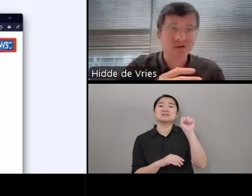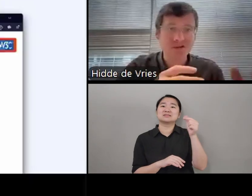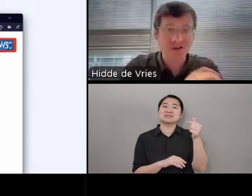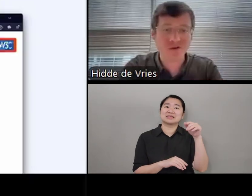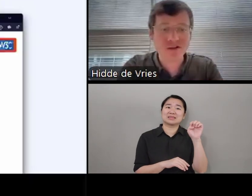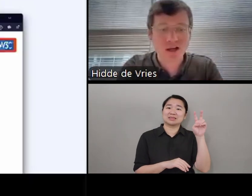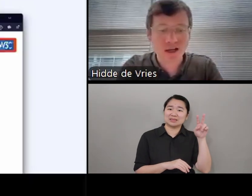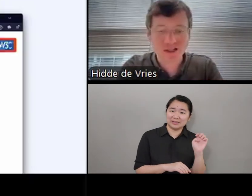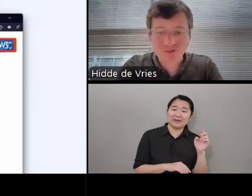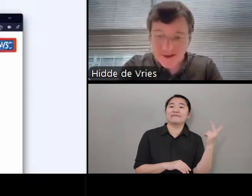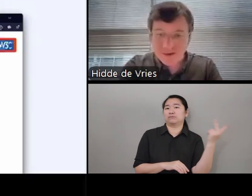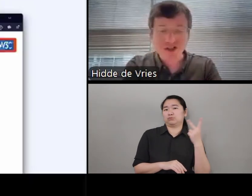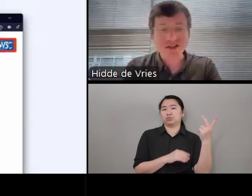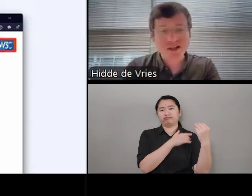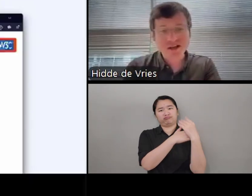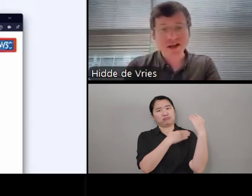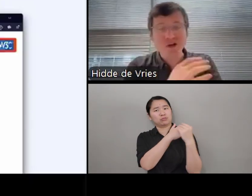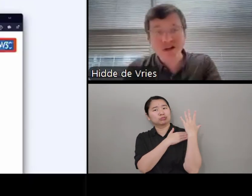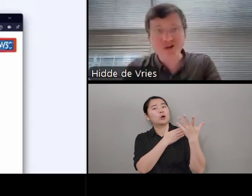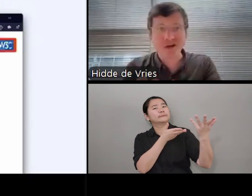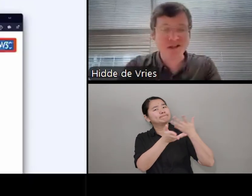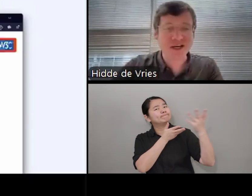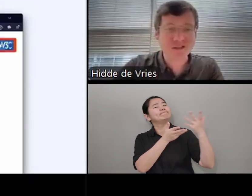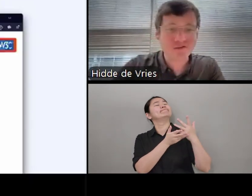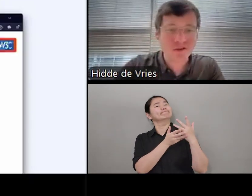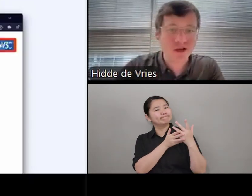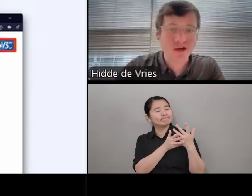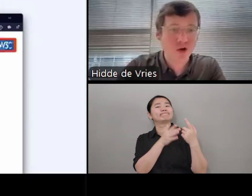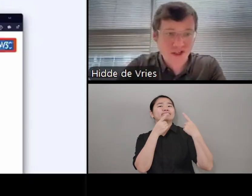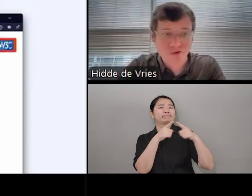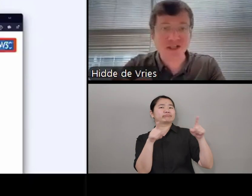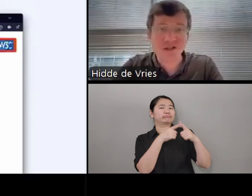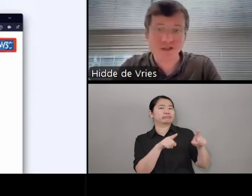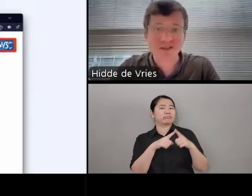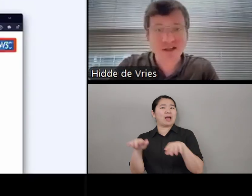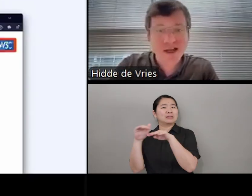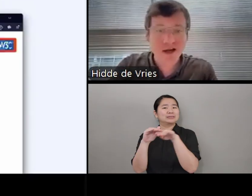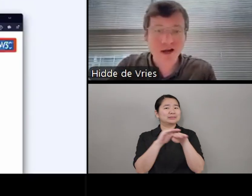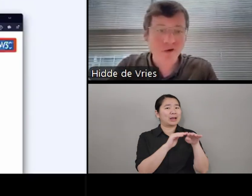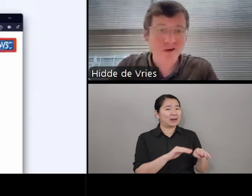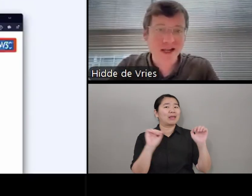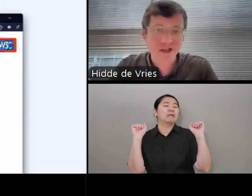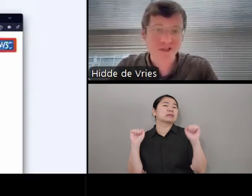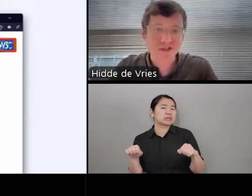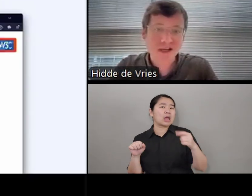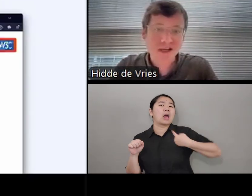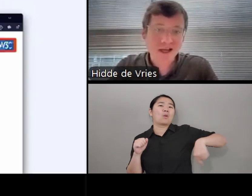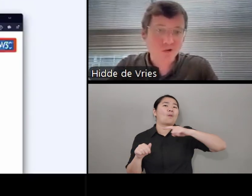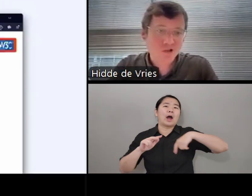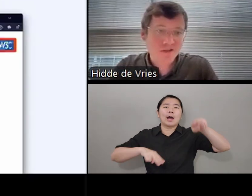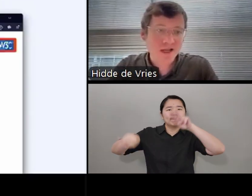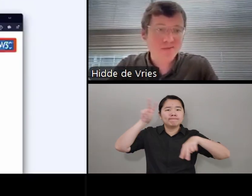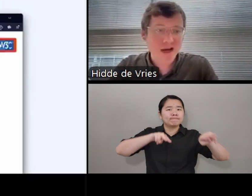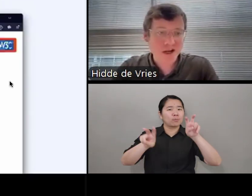all sorts of different accessibility questions, including doing these kinds of audits or assessments or evaluations.